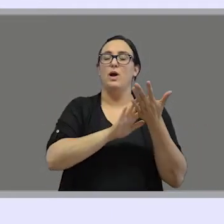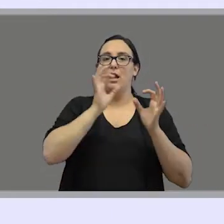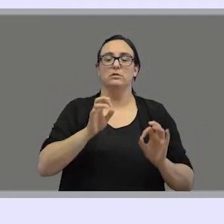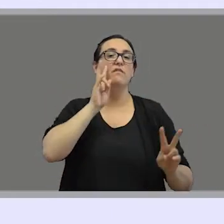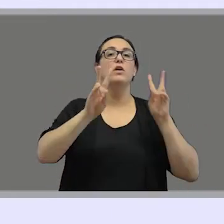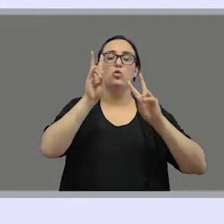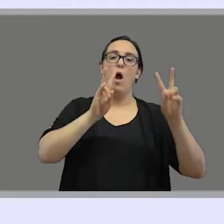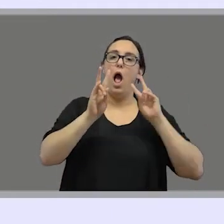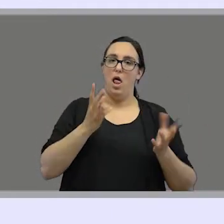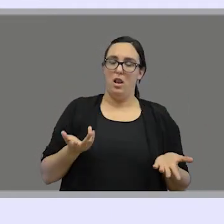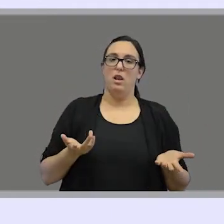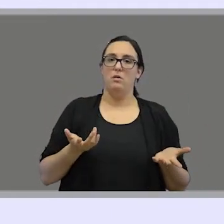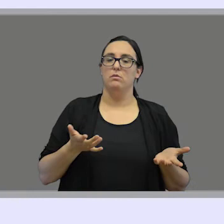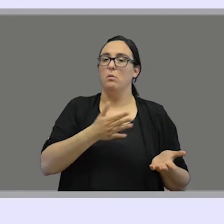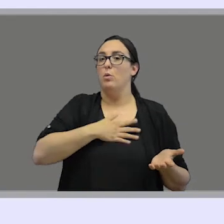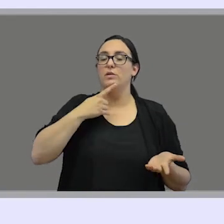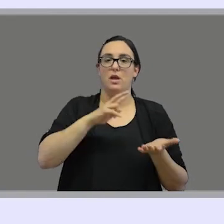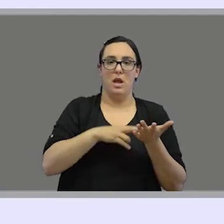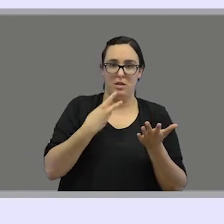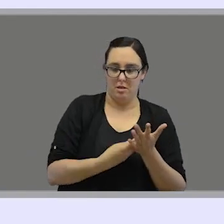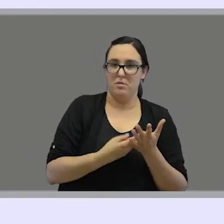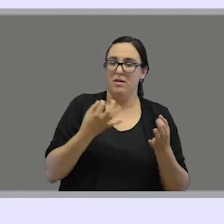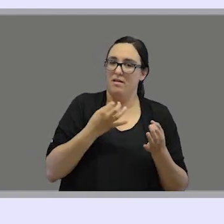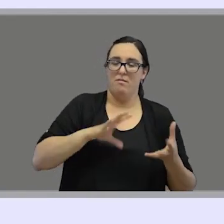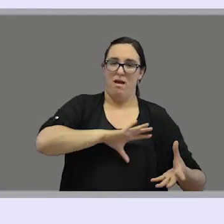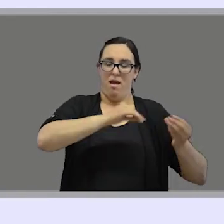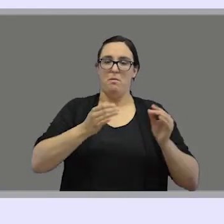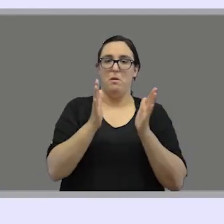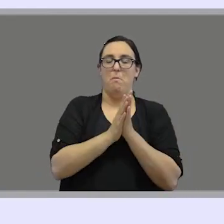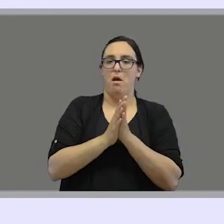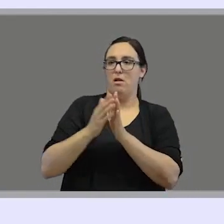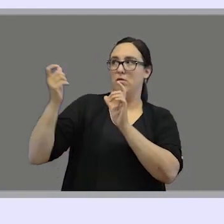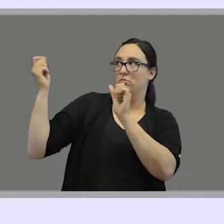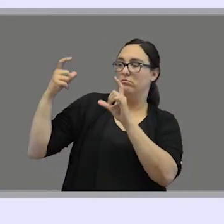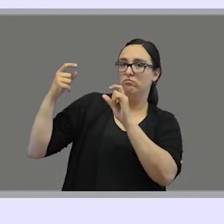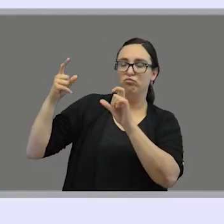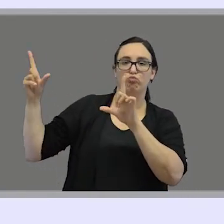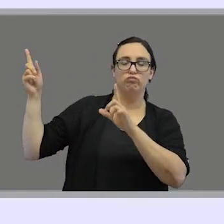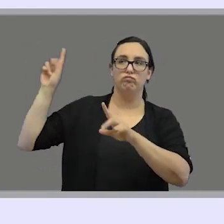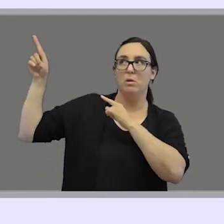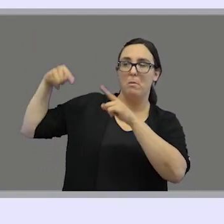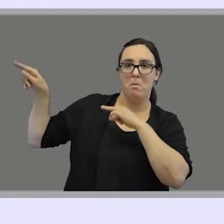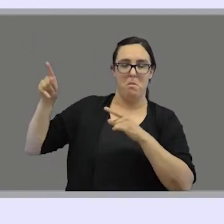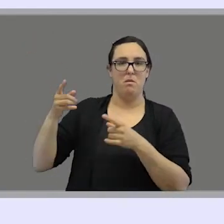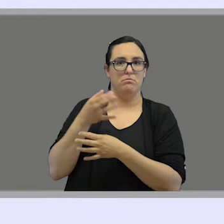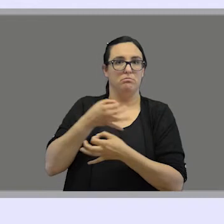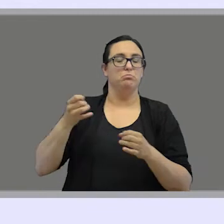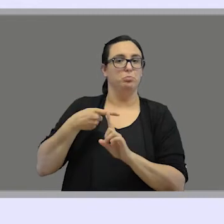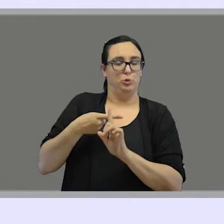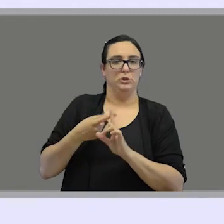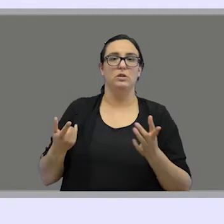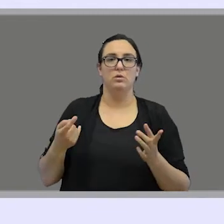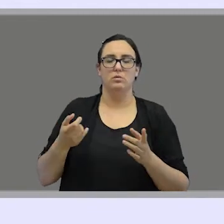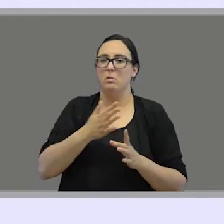the interpreter should interact positively with visual media. So having these materials in